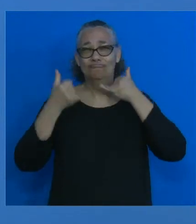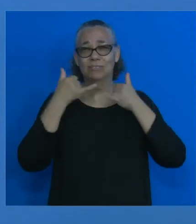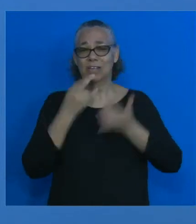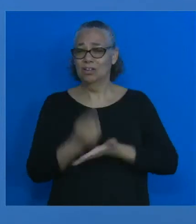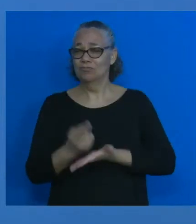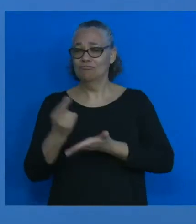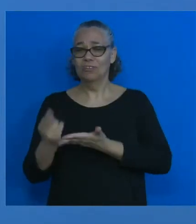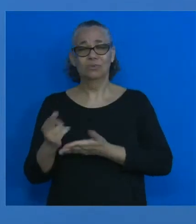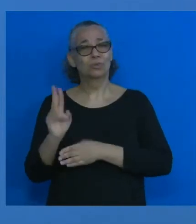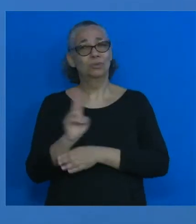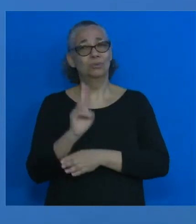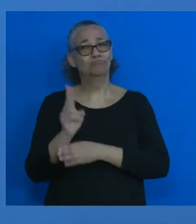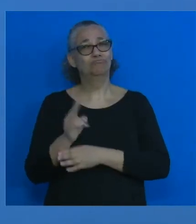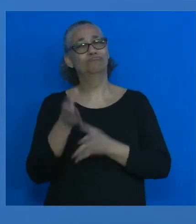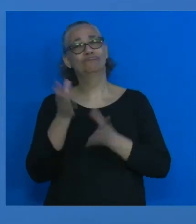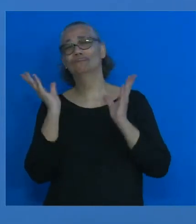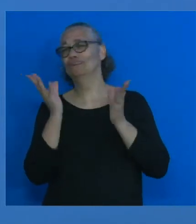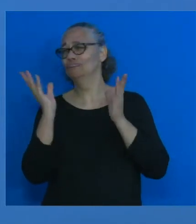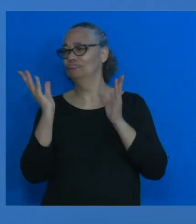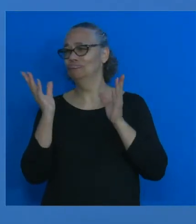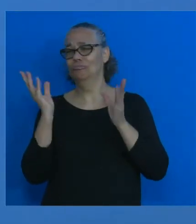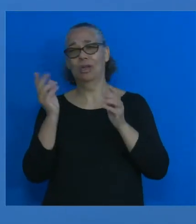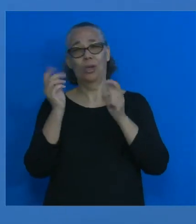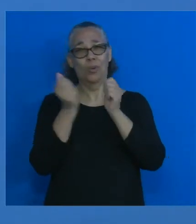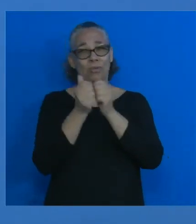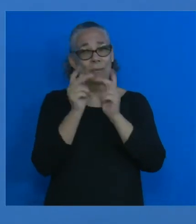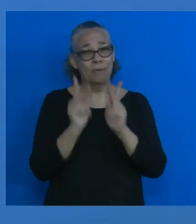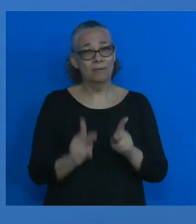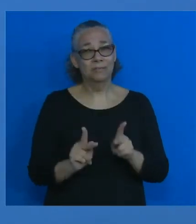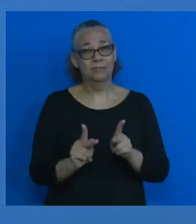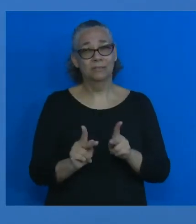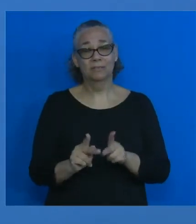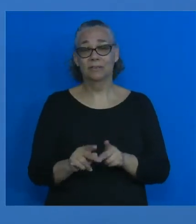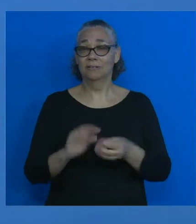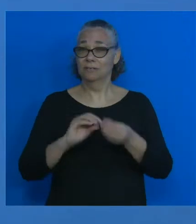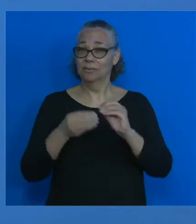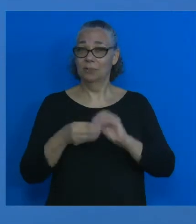can use to talk with someone. The phone number is